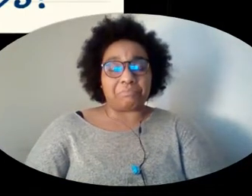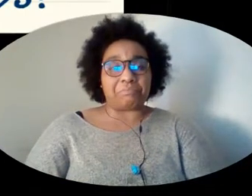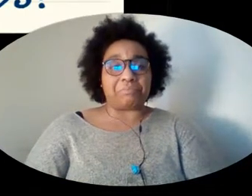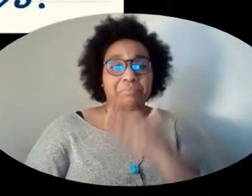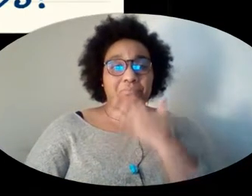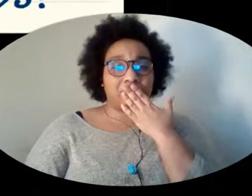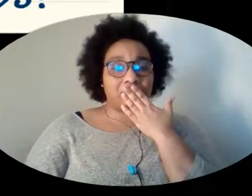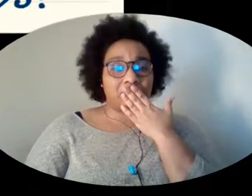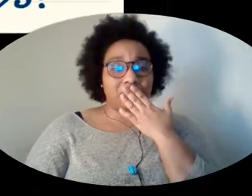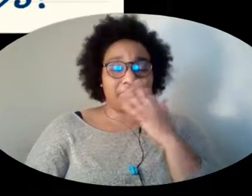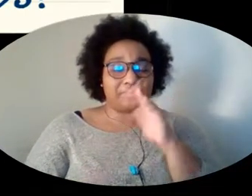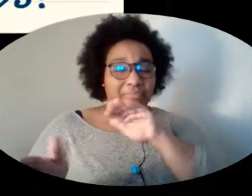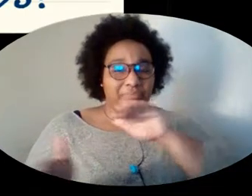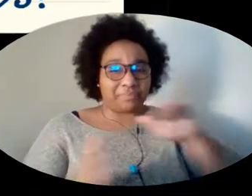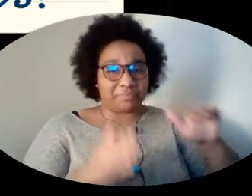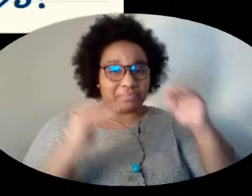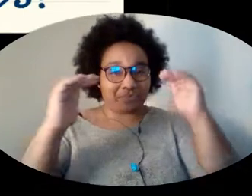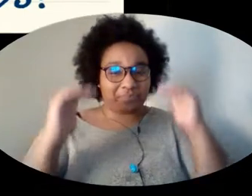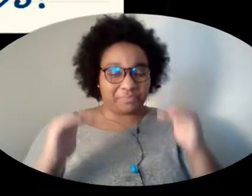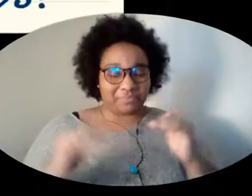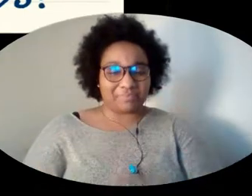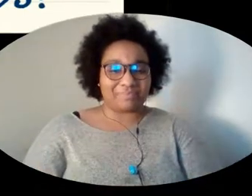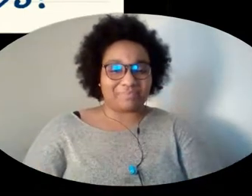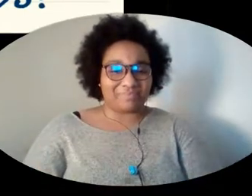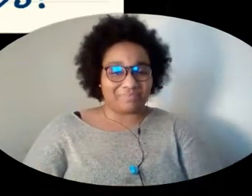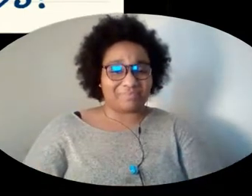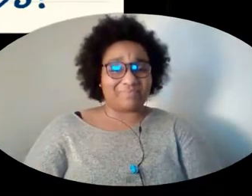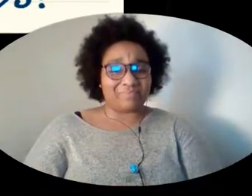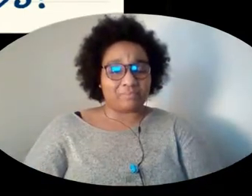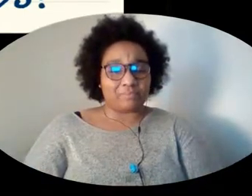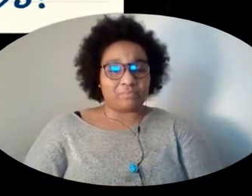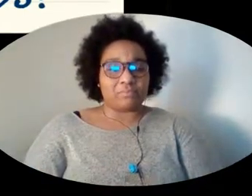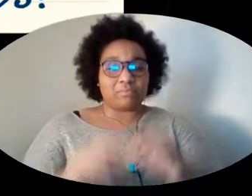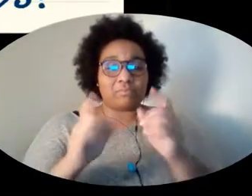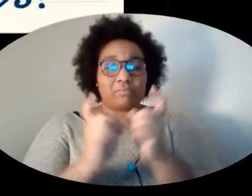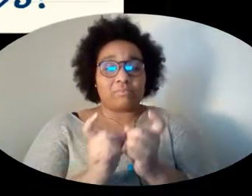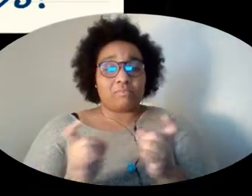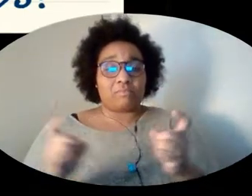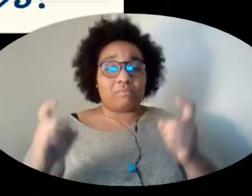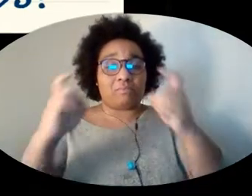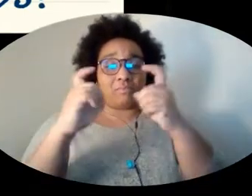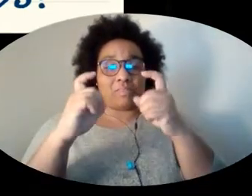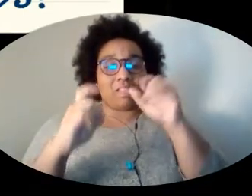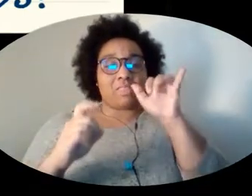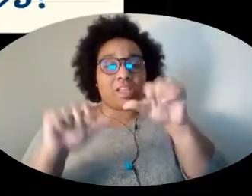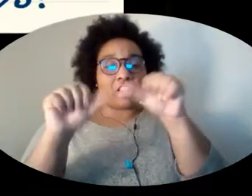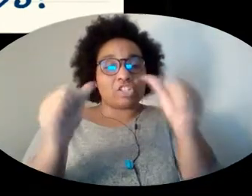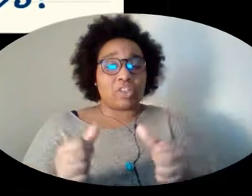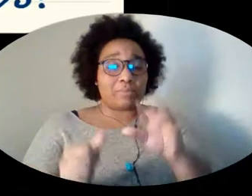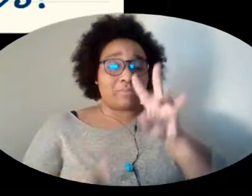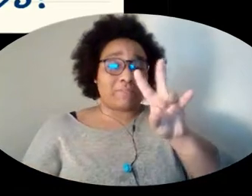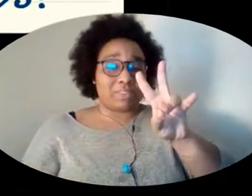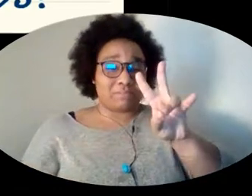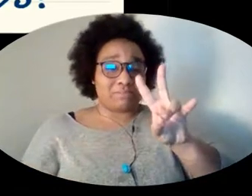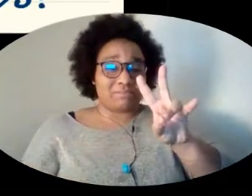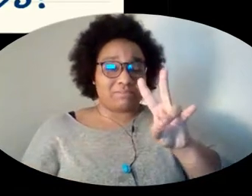uh-oh uh moving on a heptagon is a polygon that has seven